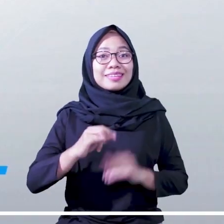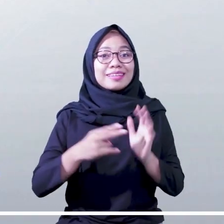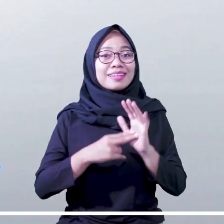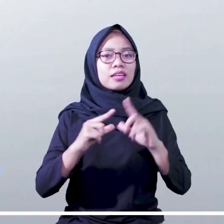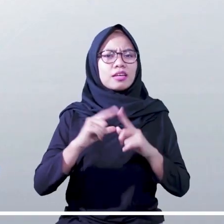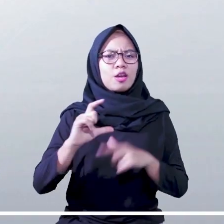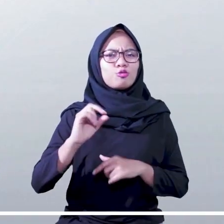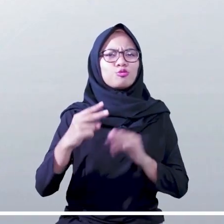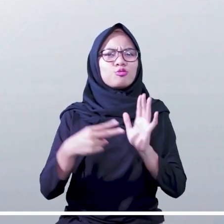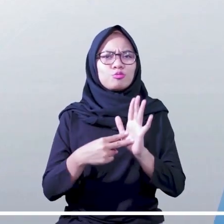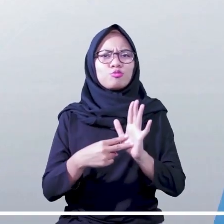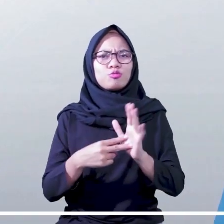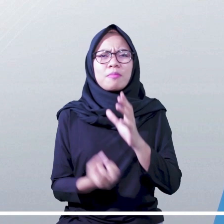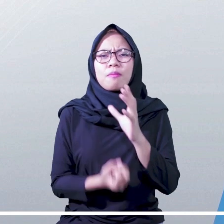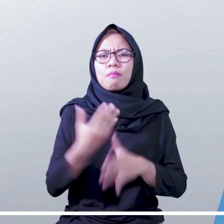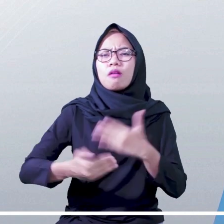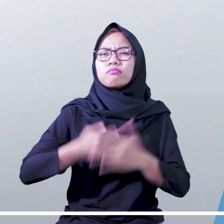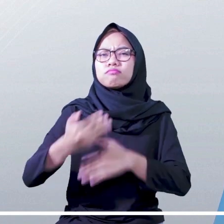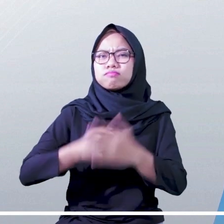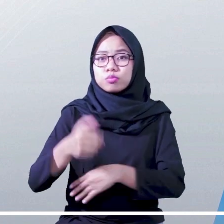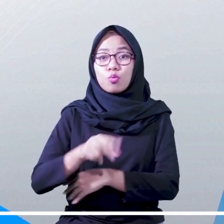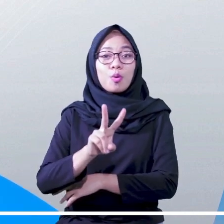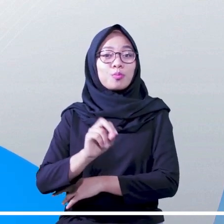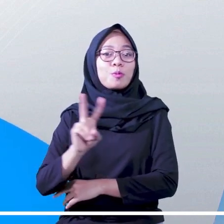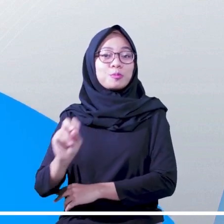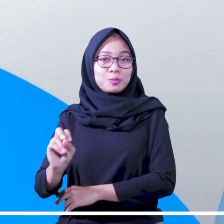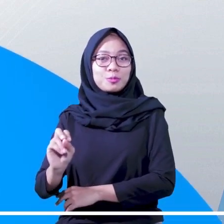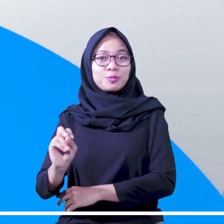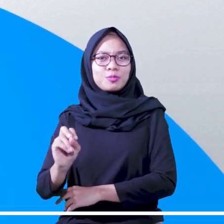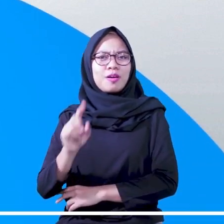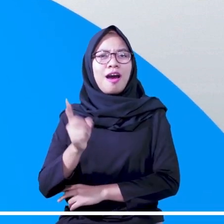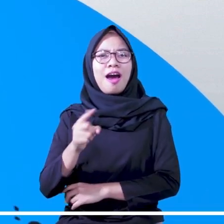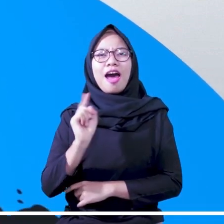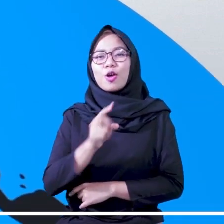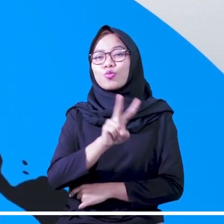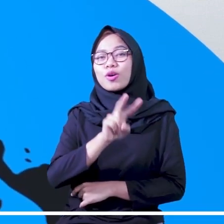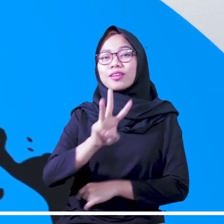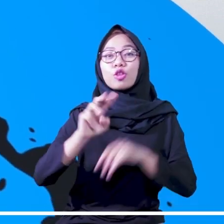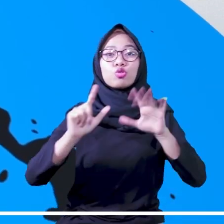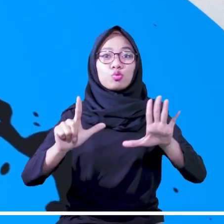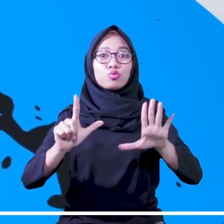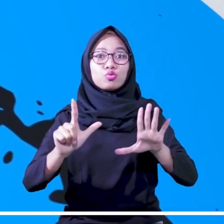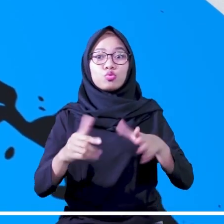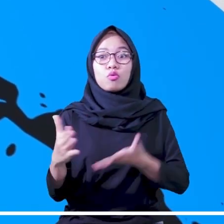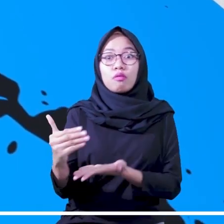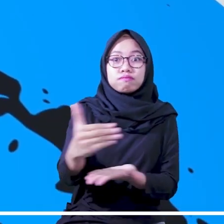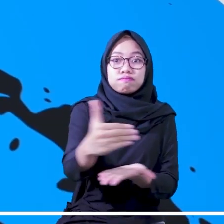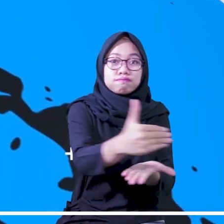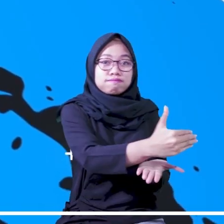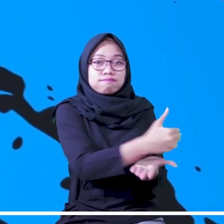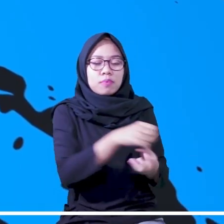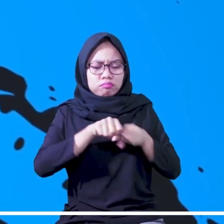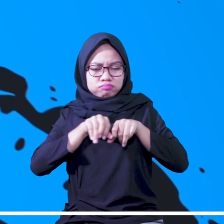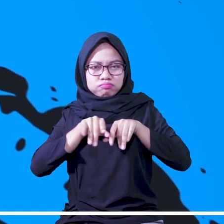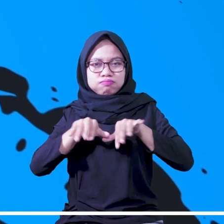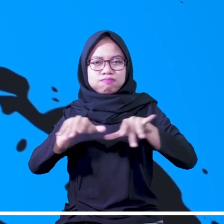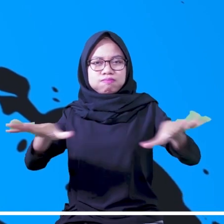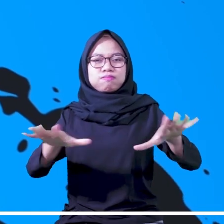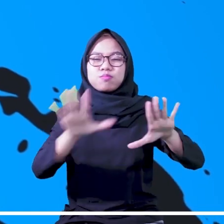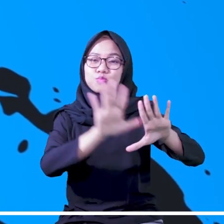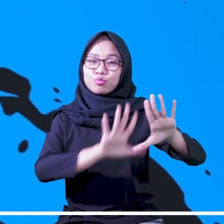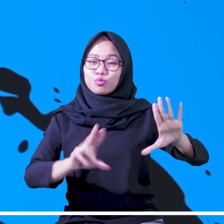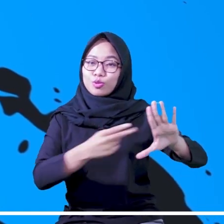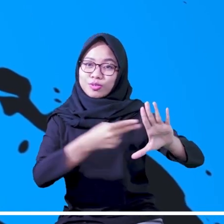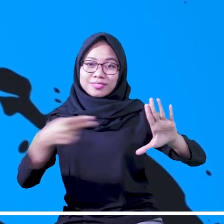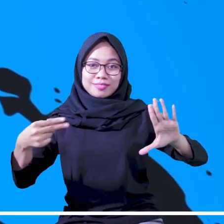INECORS networks are rapidly growing, that in 2020, there are 245 INECORS stations spread all over